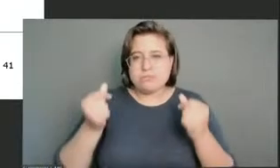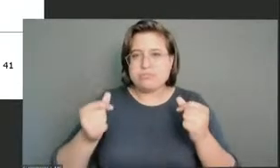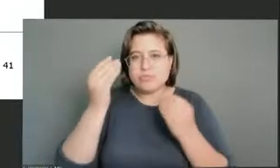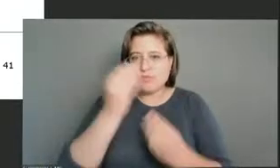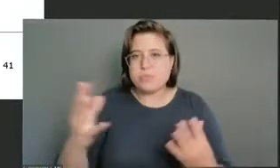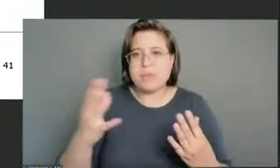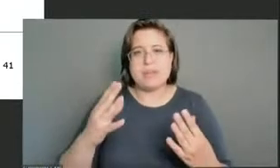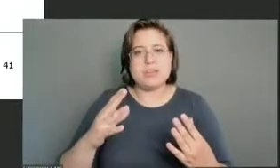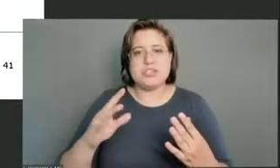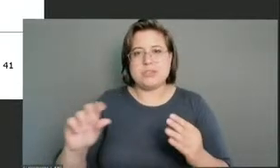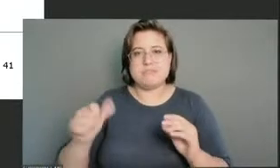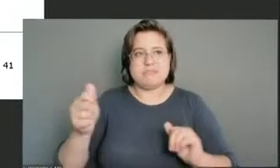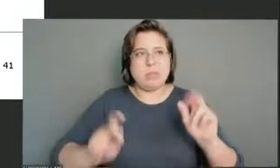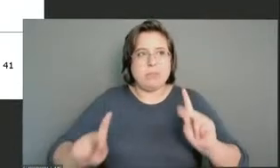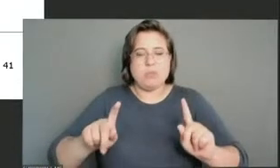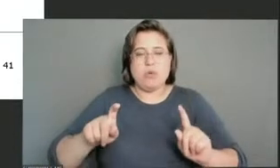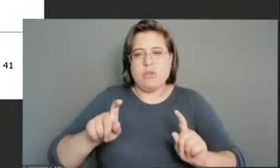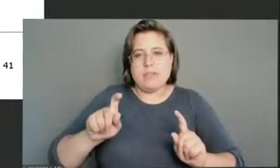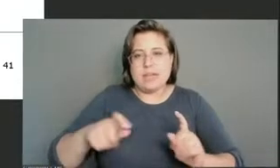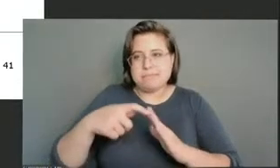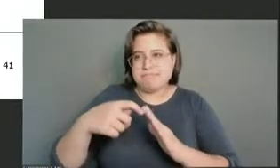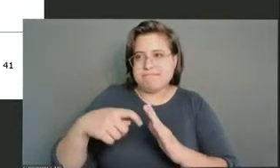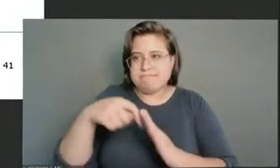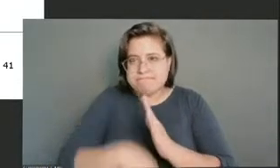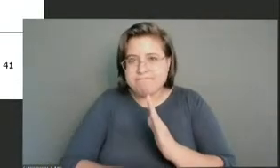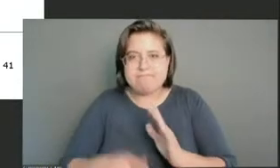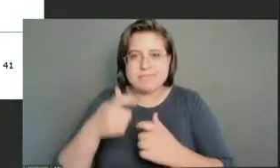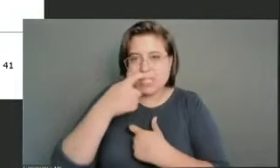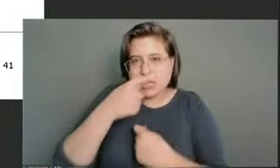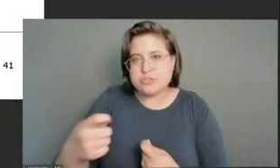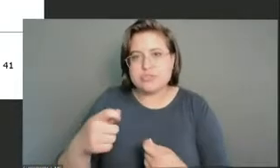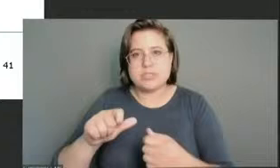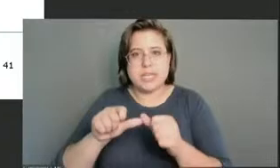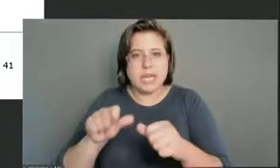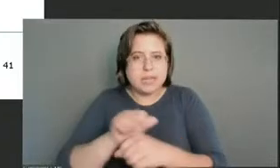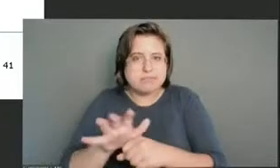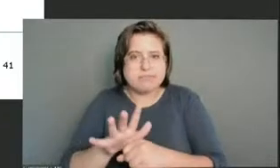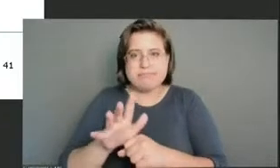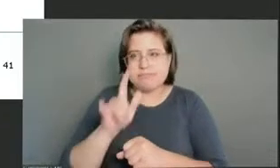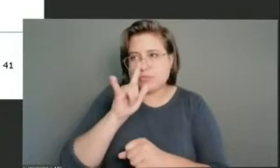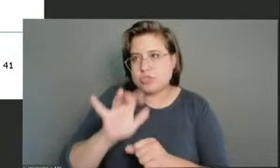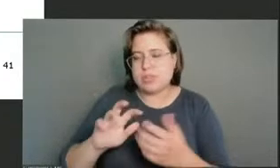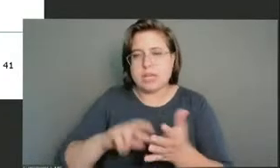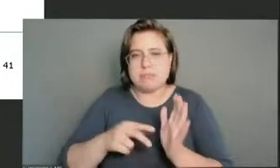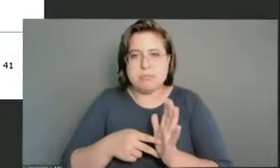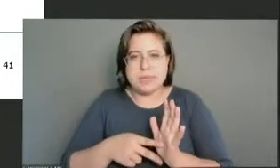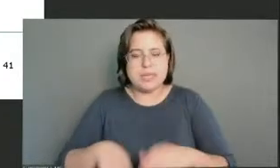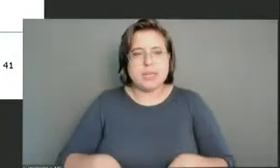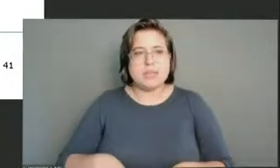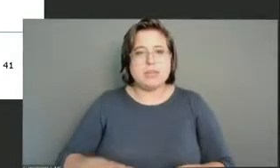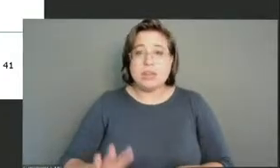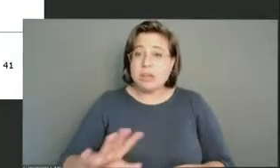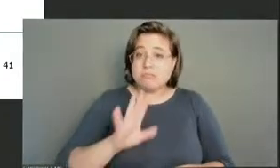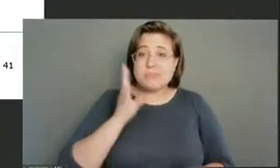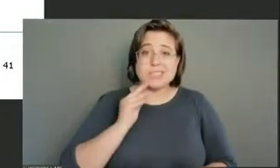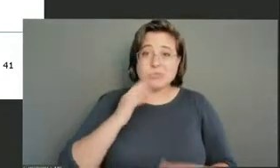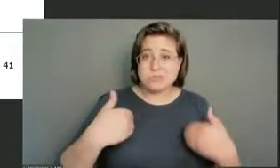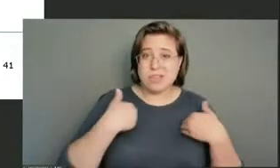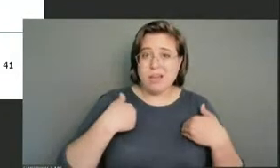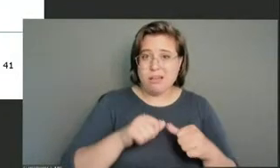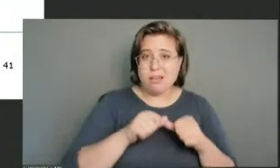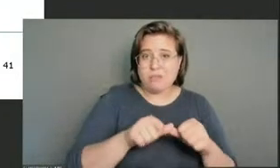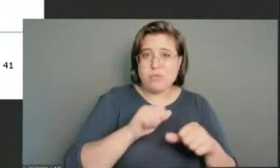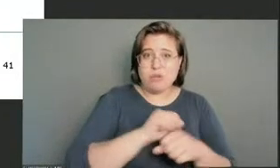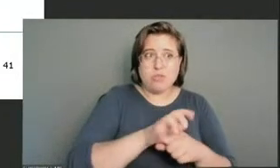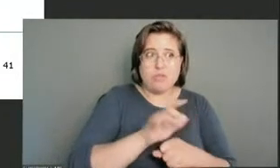learn more about the condition, that are interested in learning more, that they can share their experiences living with long COVID or treating people with